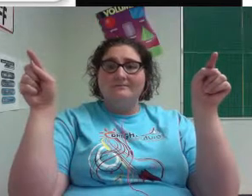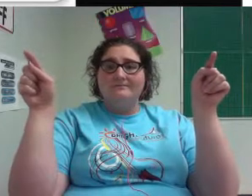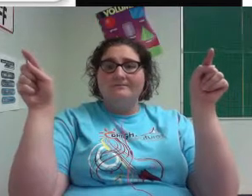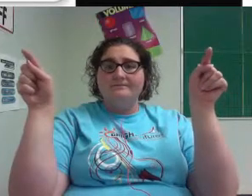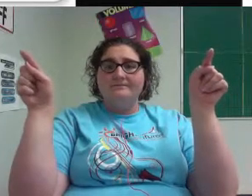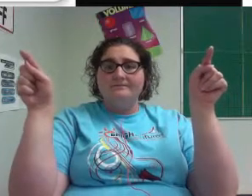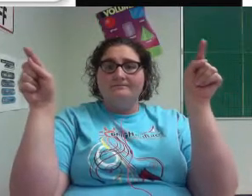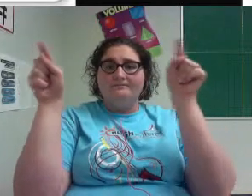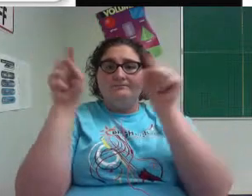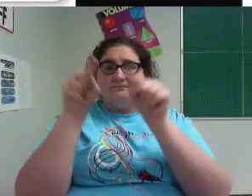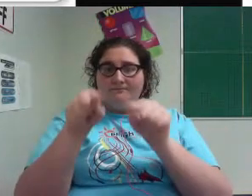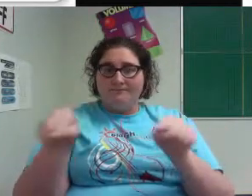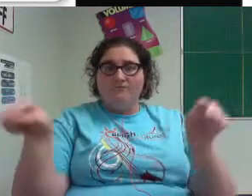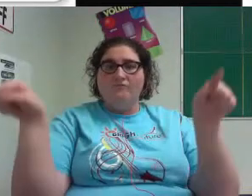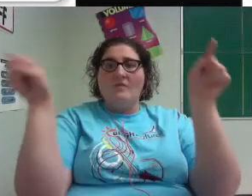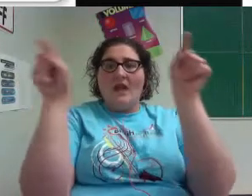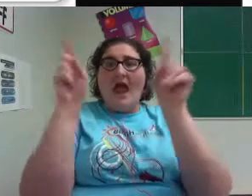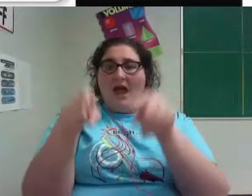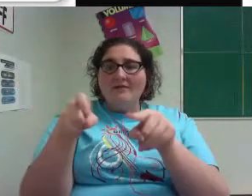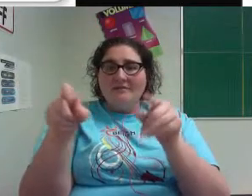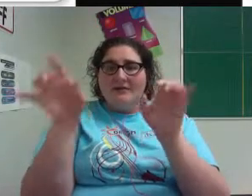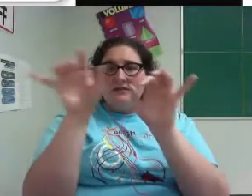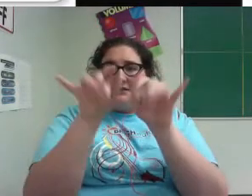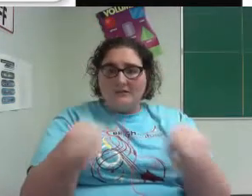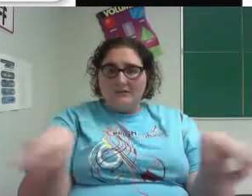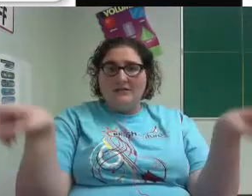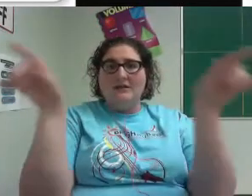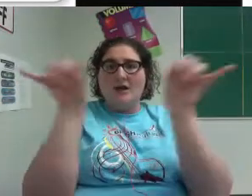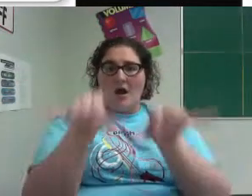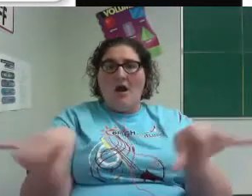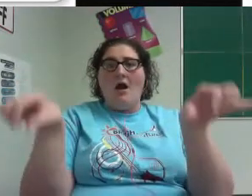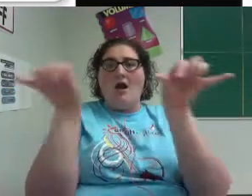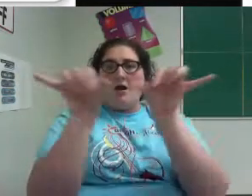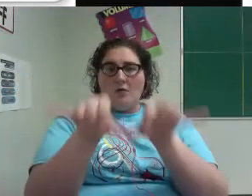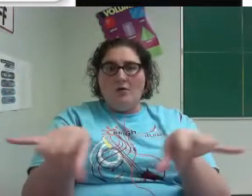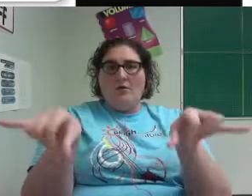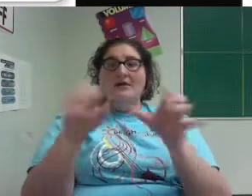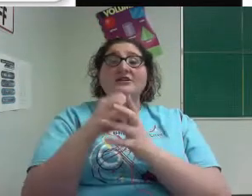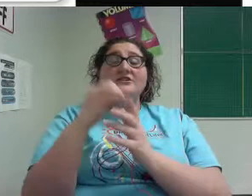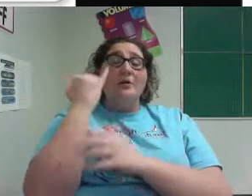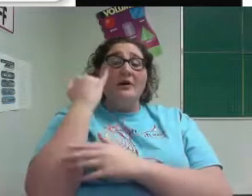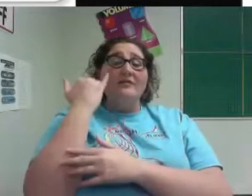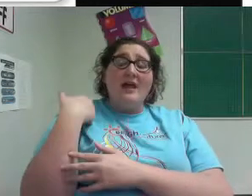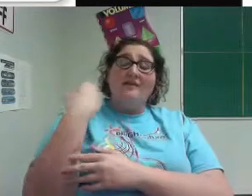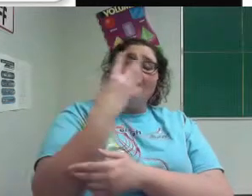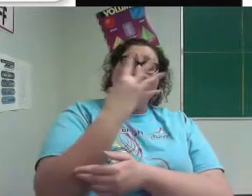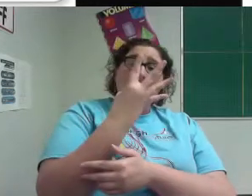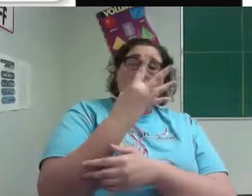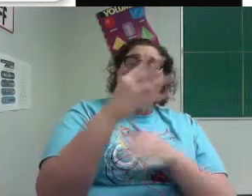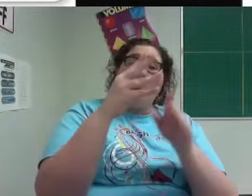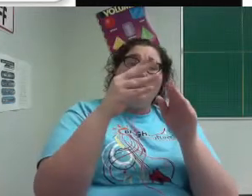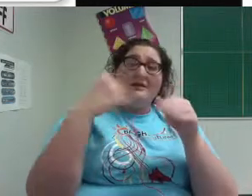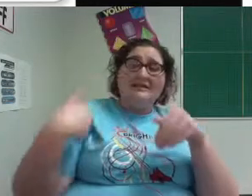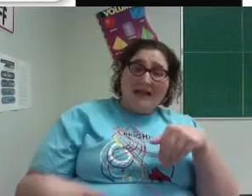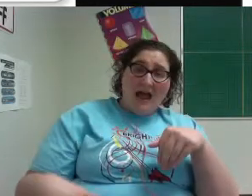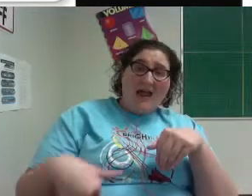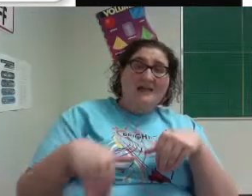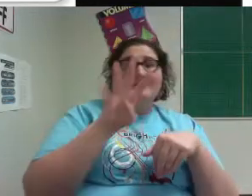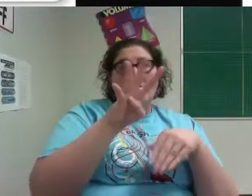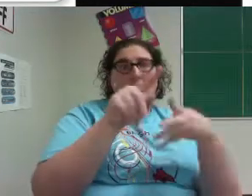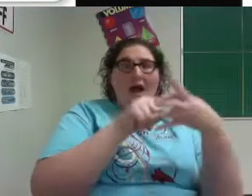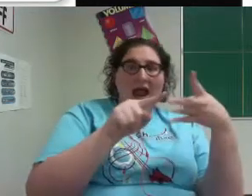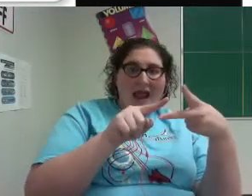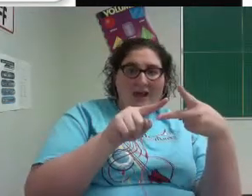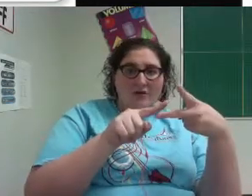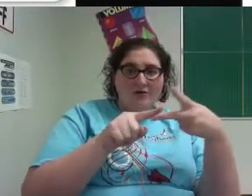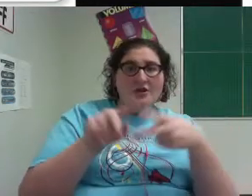and angles as the figure has. So like if we have a quadrilateral, we're going to have 4 sides, 4 angles. We have a triangle, we have 3